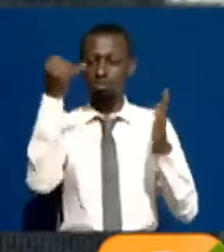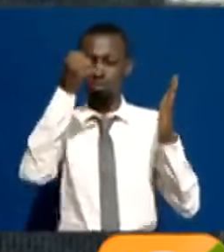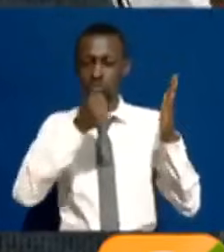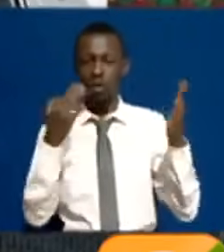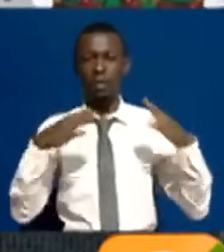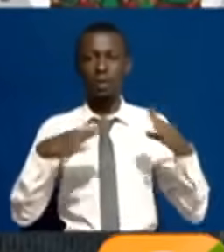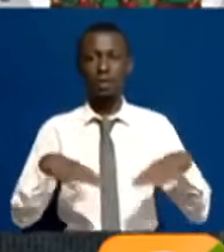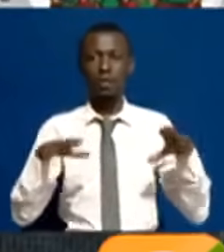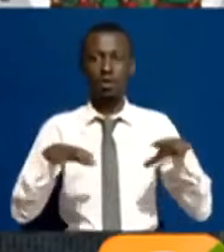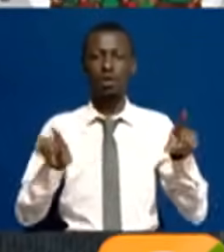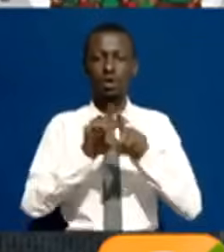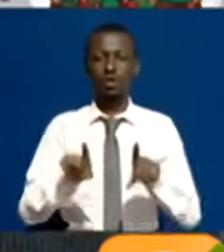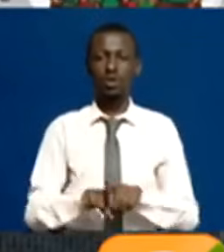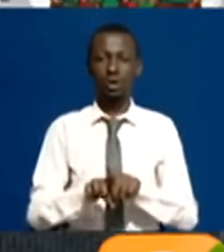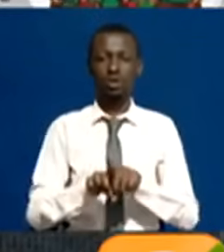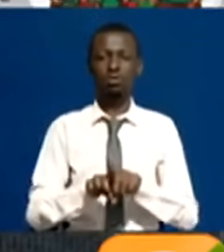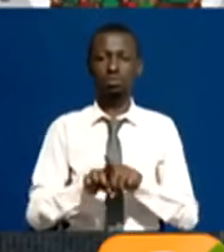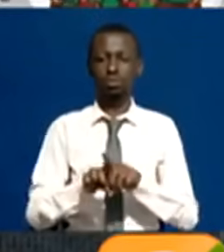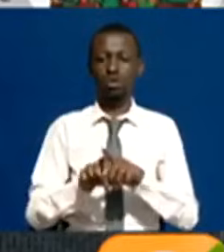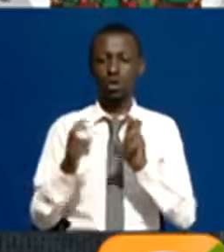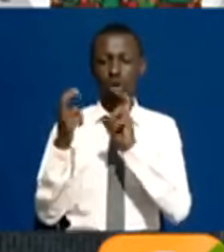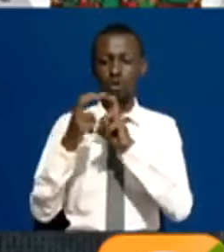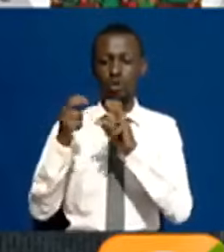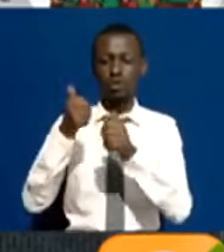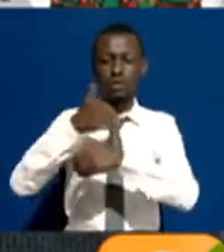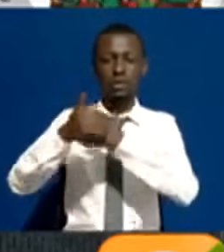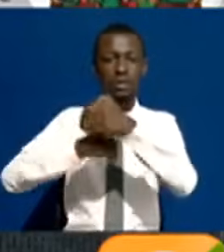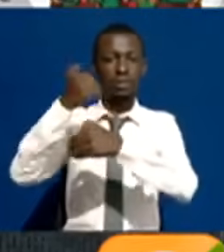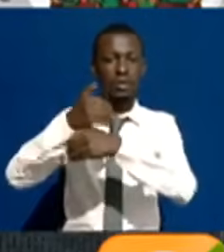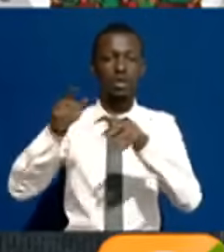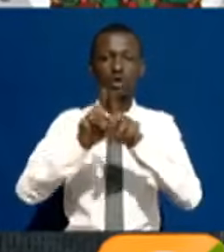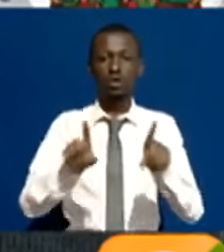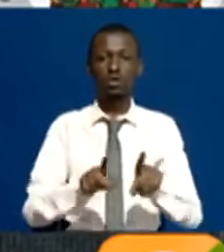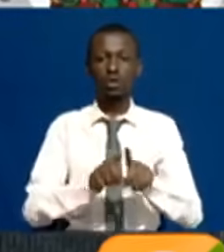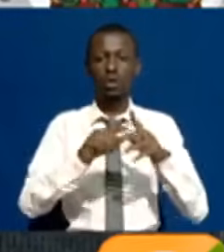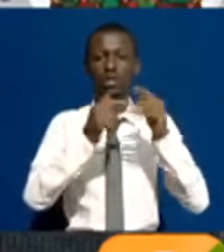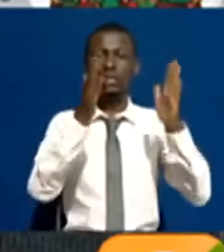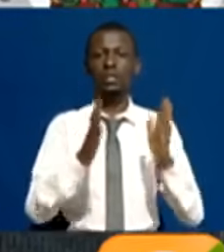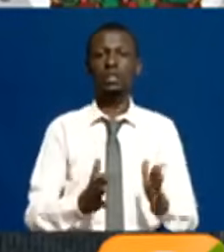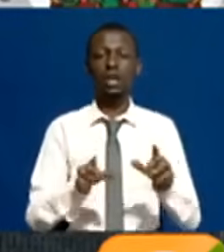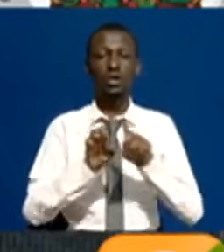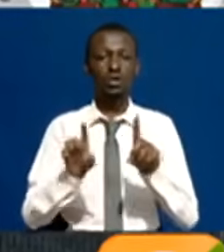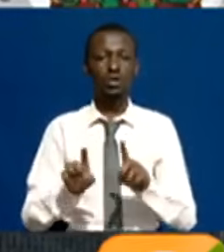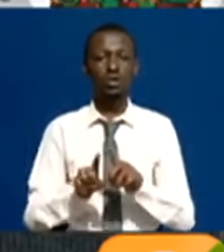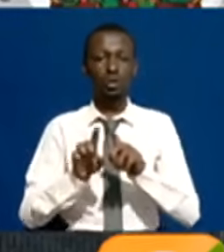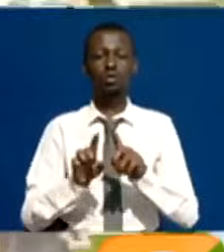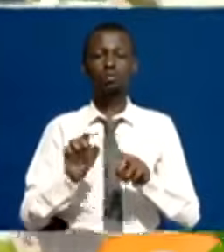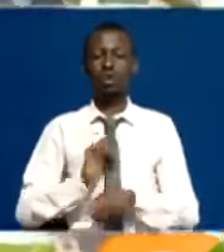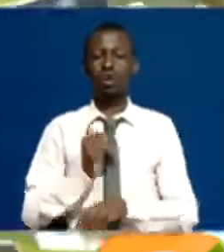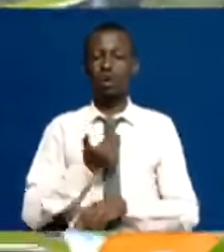Repman Malala T/A Agency Consultants, Amitech Consulting Engineers, and members of the tender